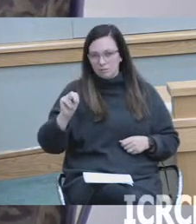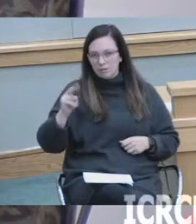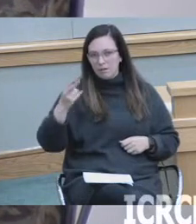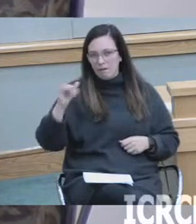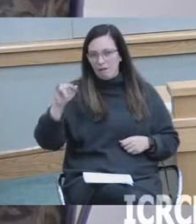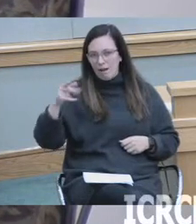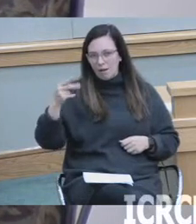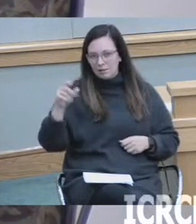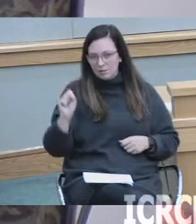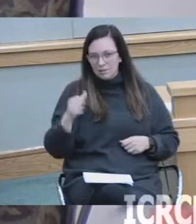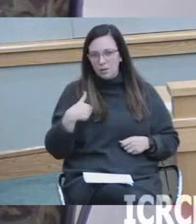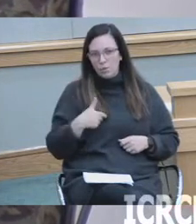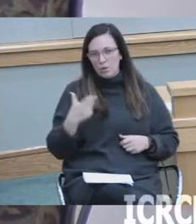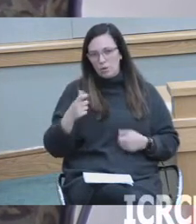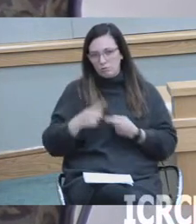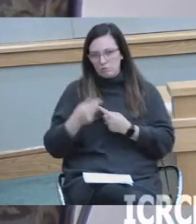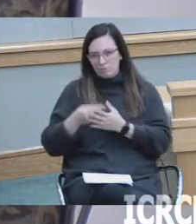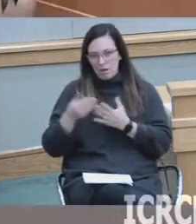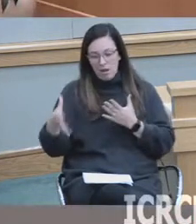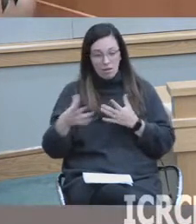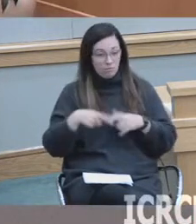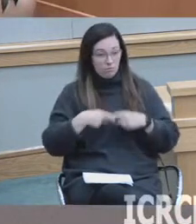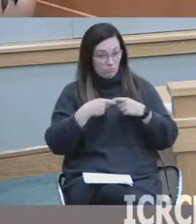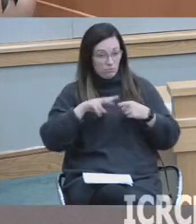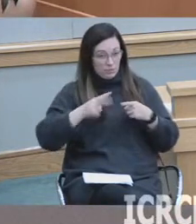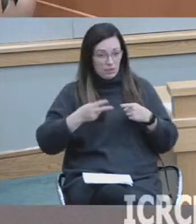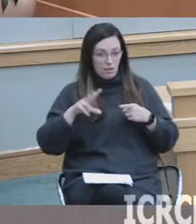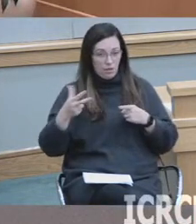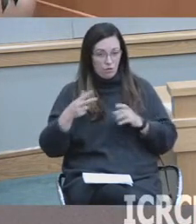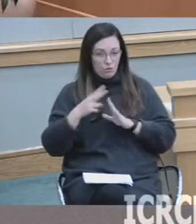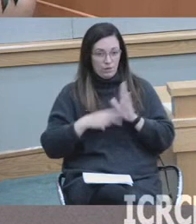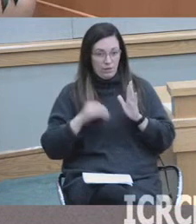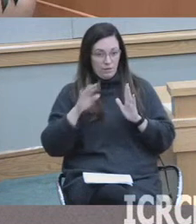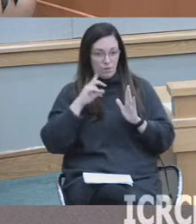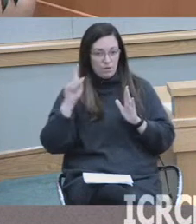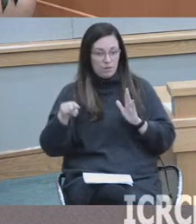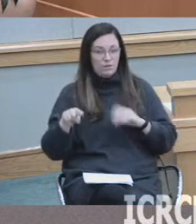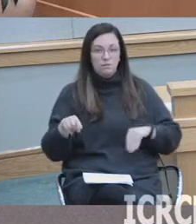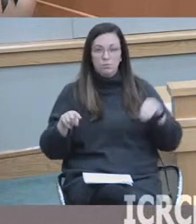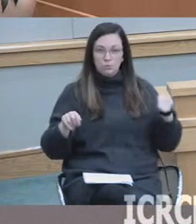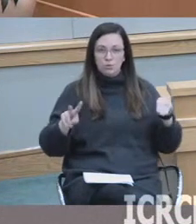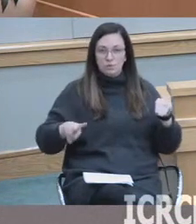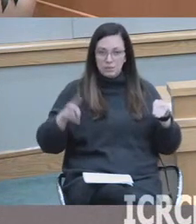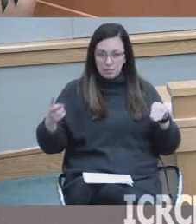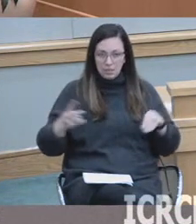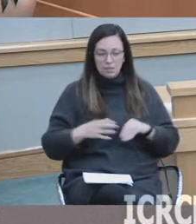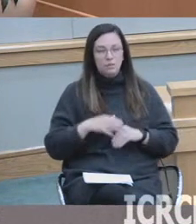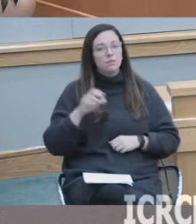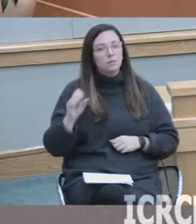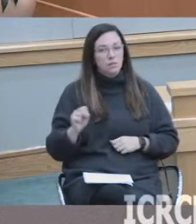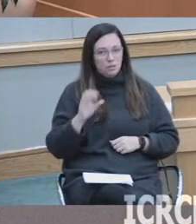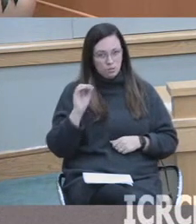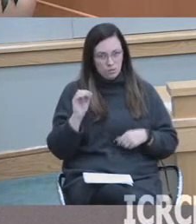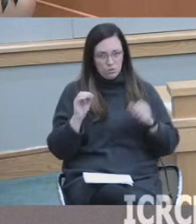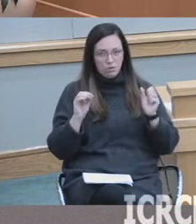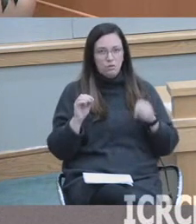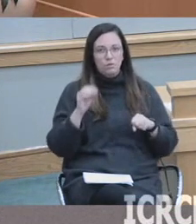suspend the second and third reading of the ordinance? So moved. Second. Mr. Sextro. Yes.